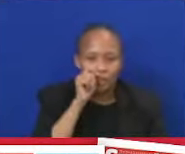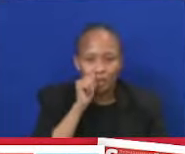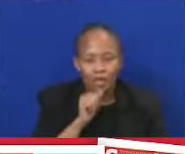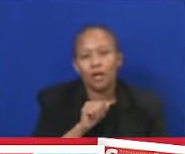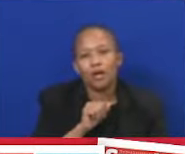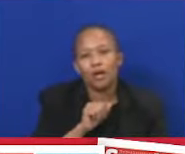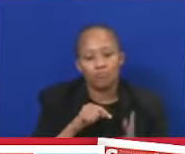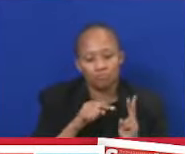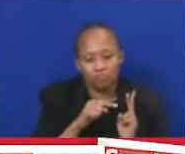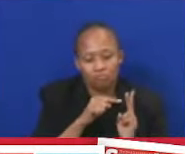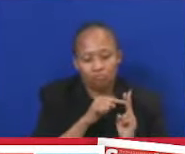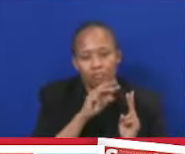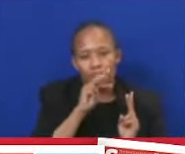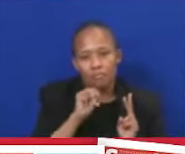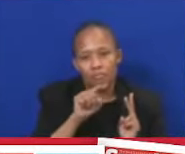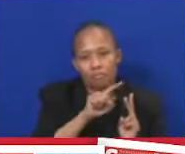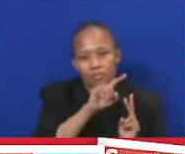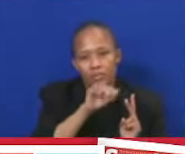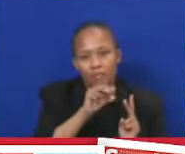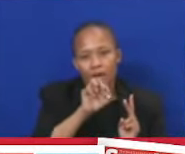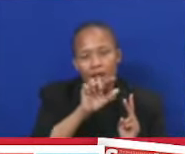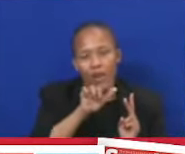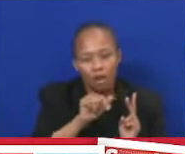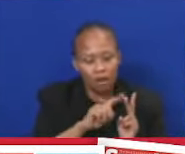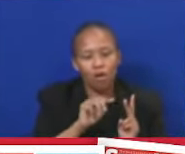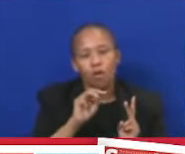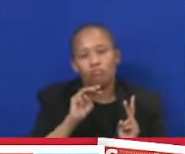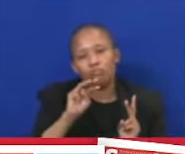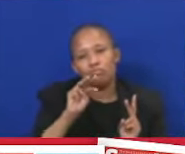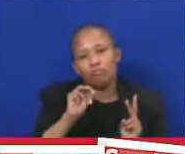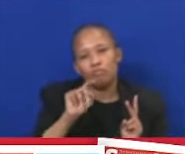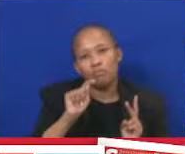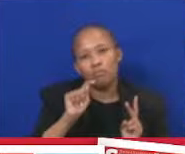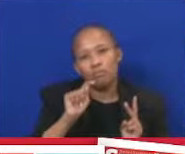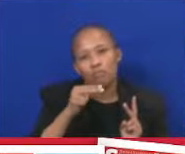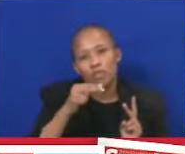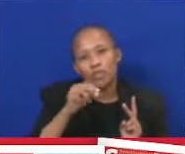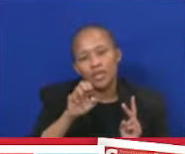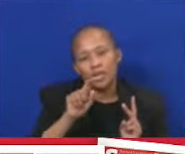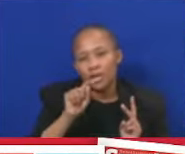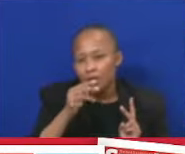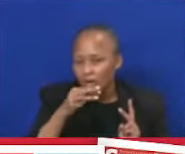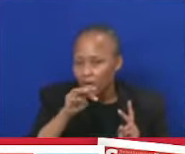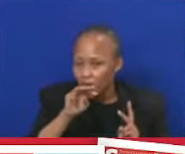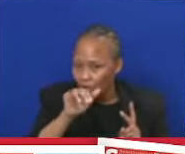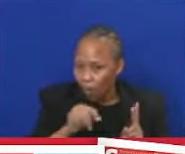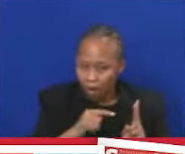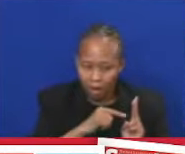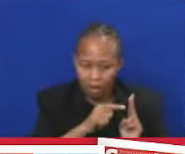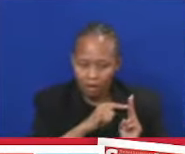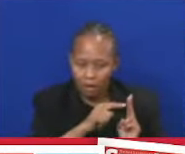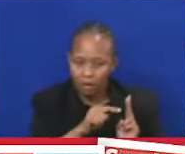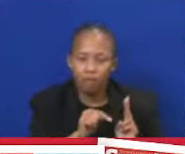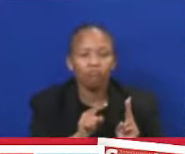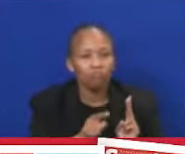you, or was it your understanding that they were on guard duty when you found them